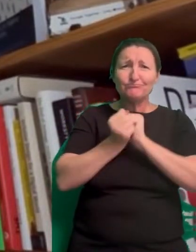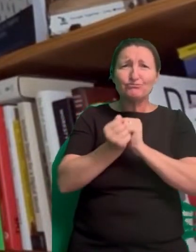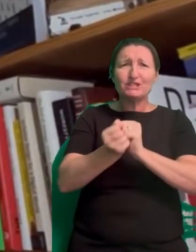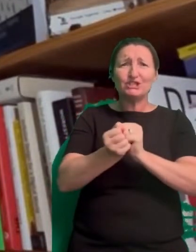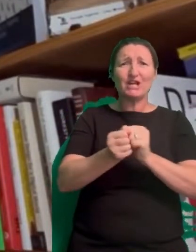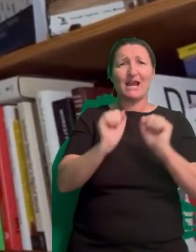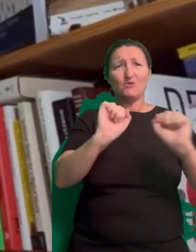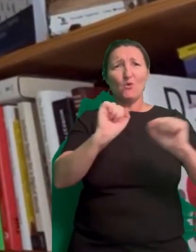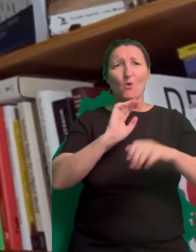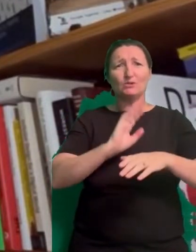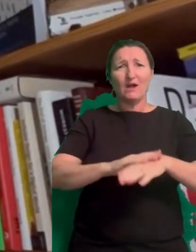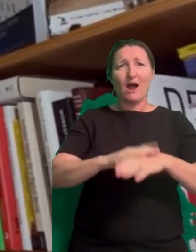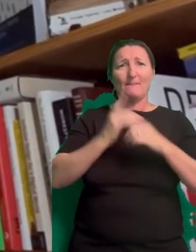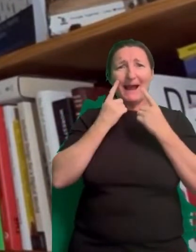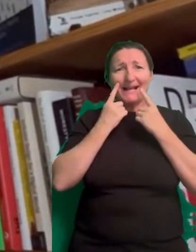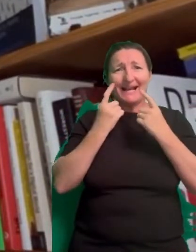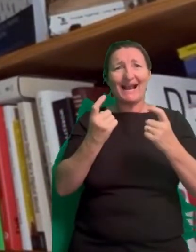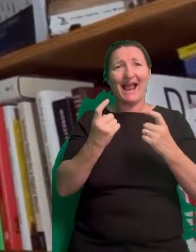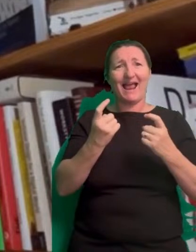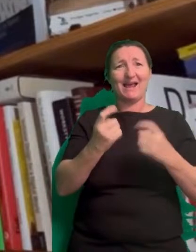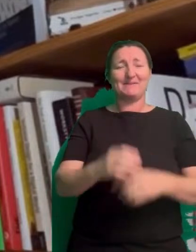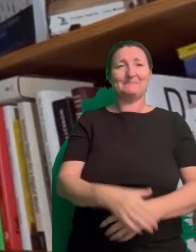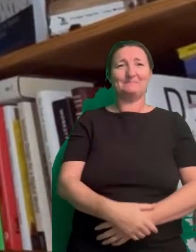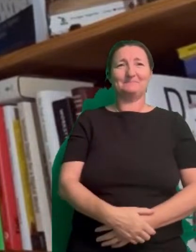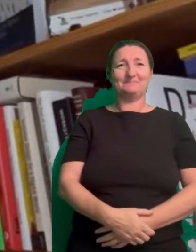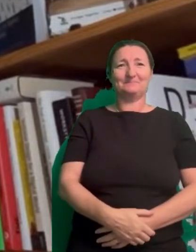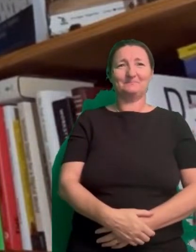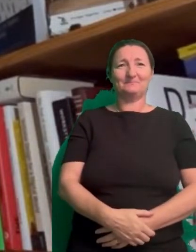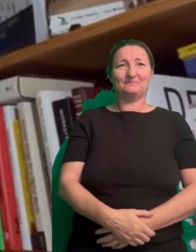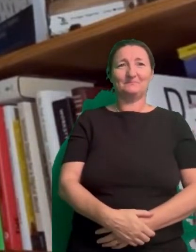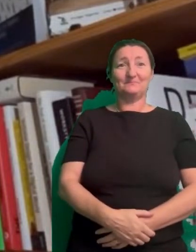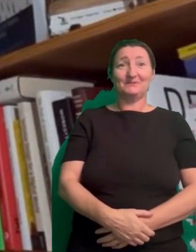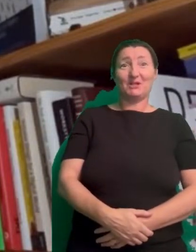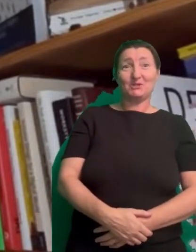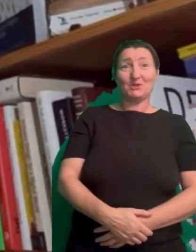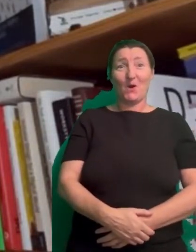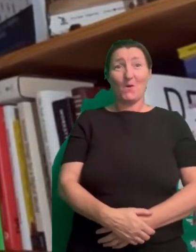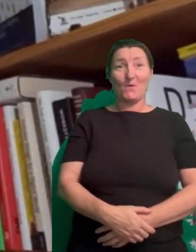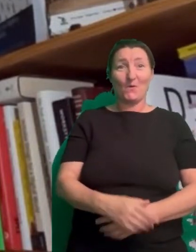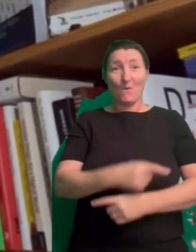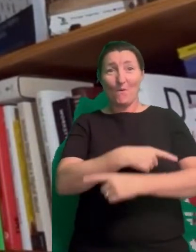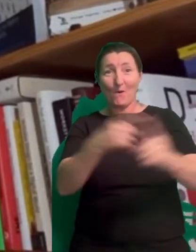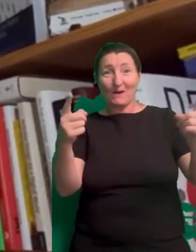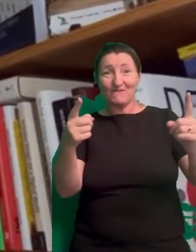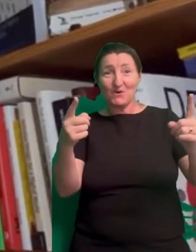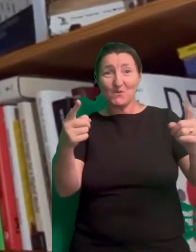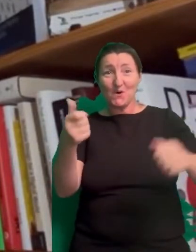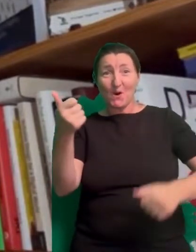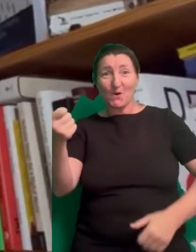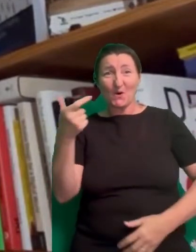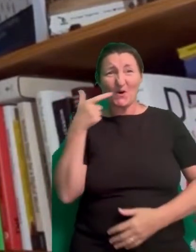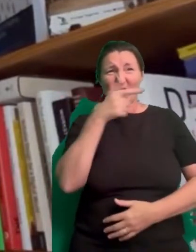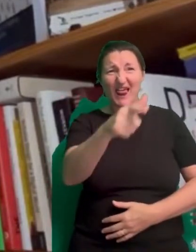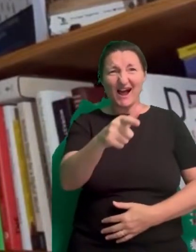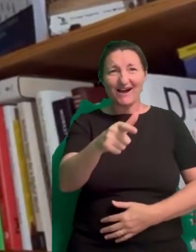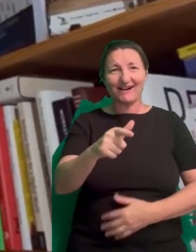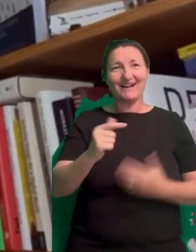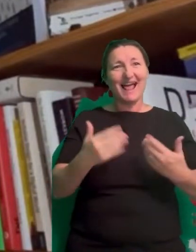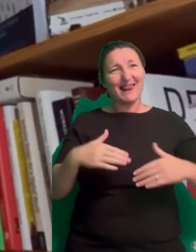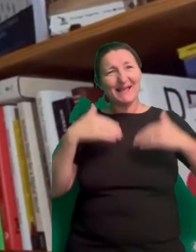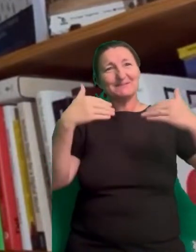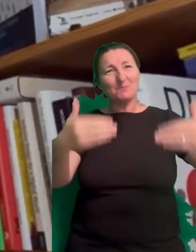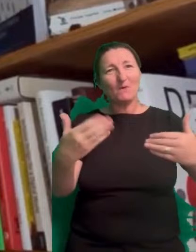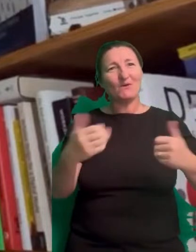really appreciate your time and care putting it together. So to all of you, best of